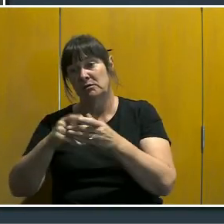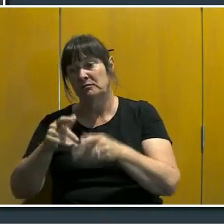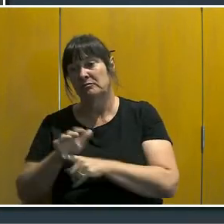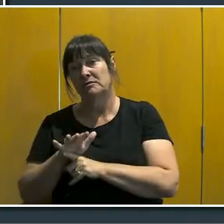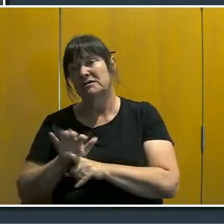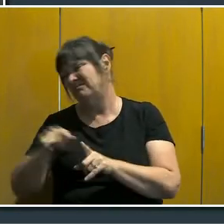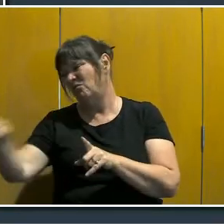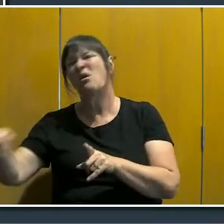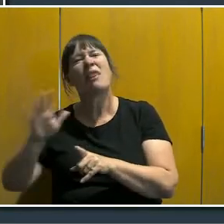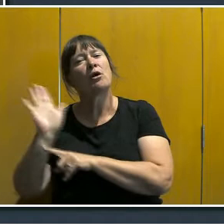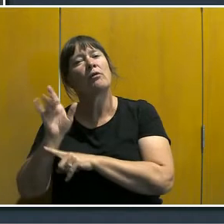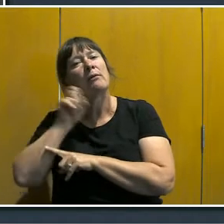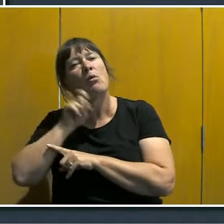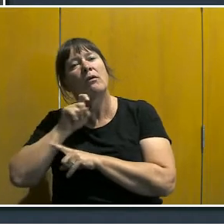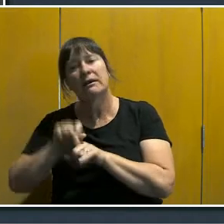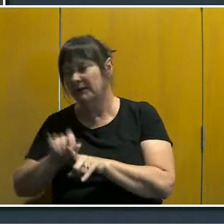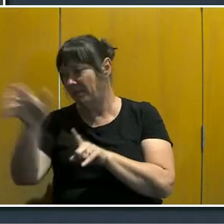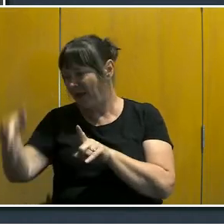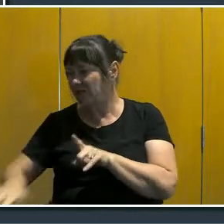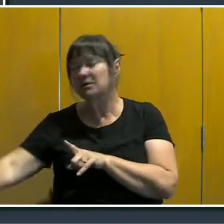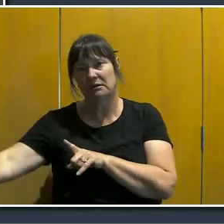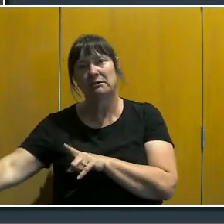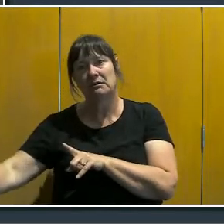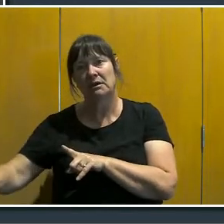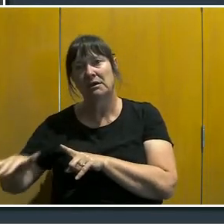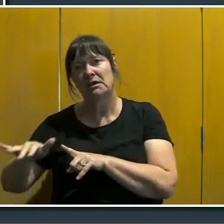final tank in that system. So